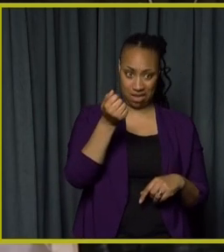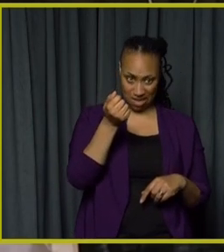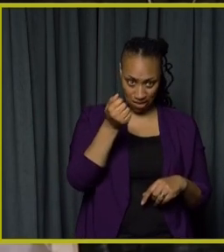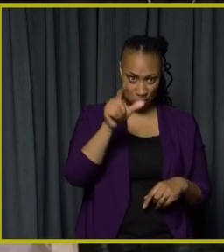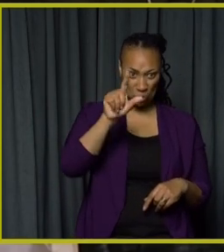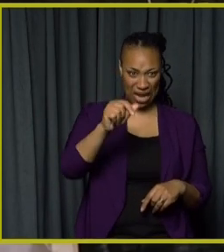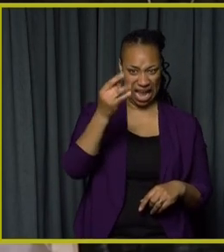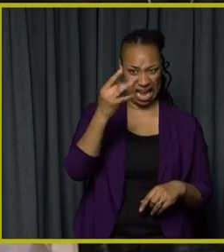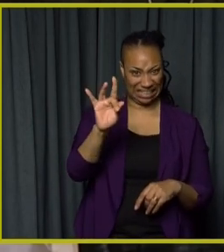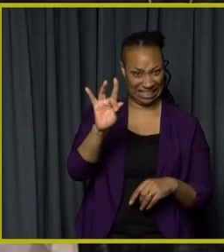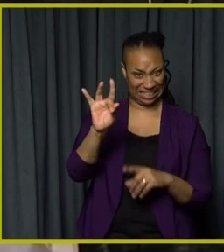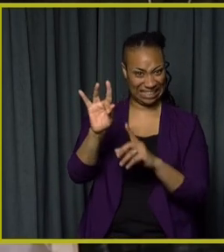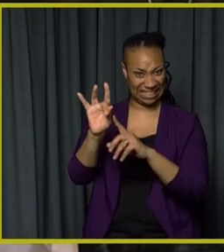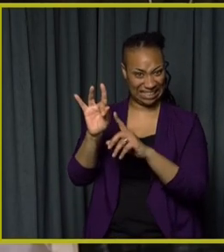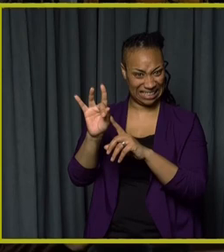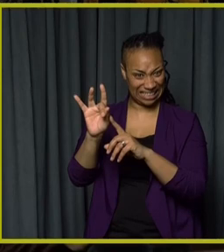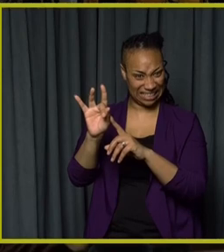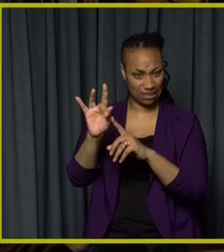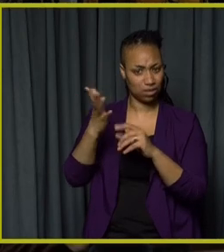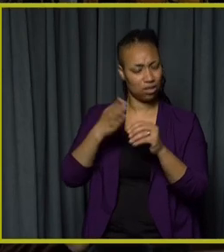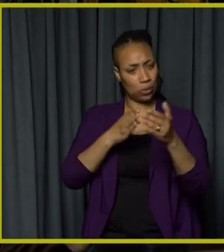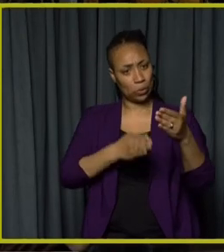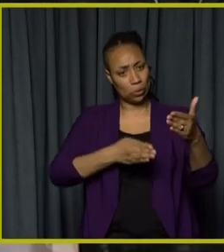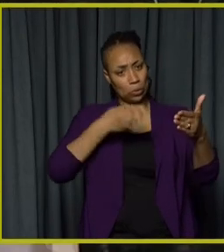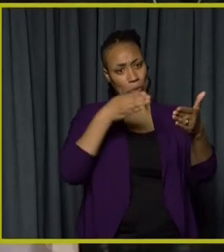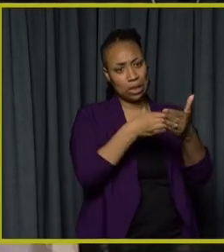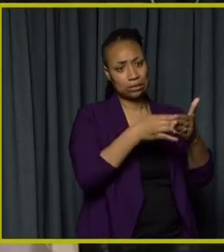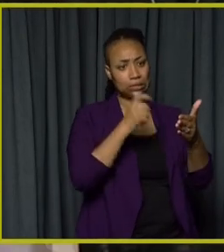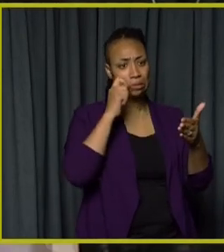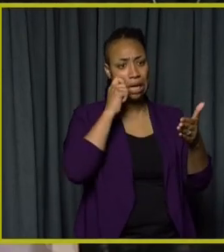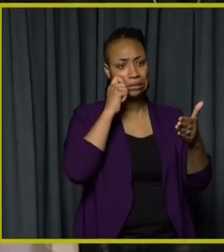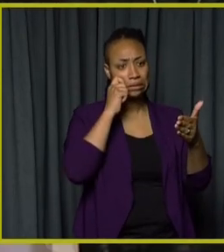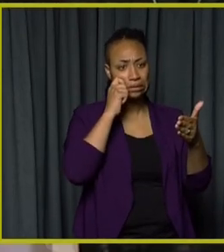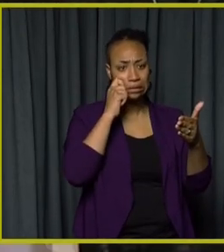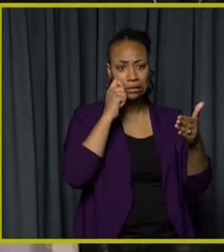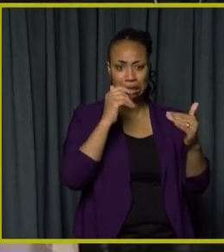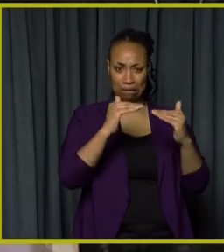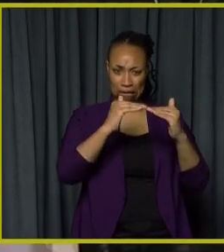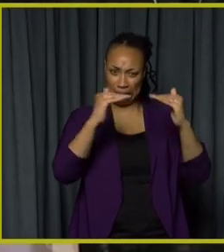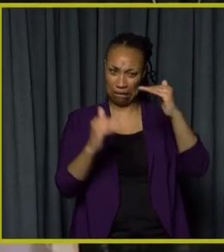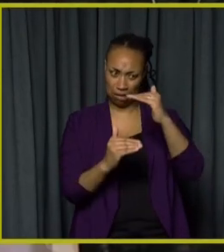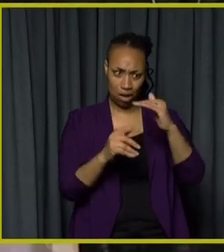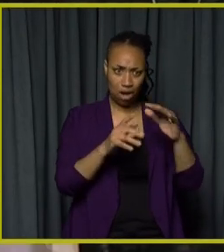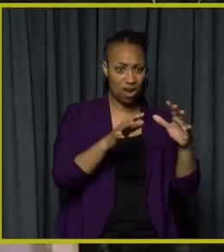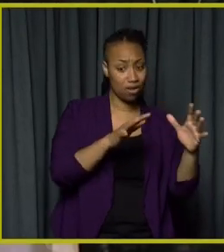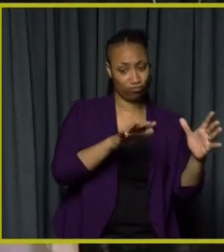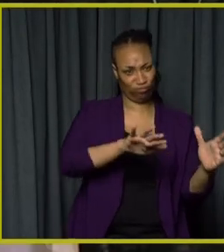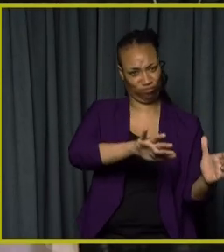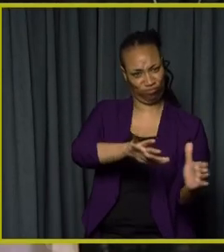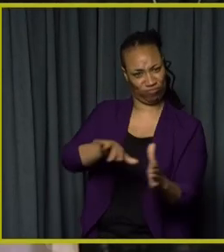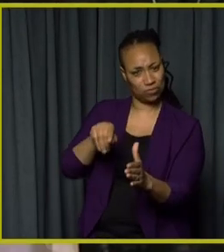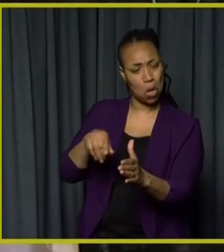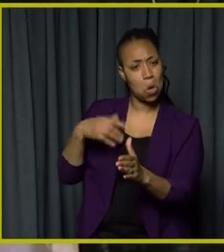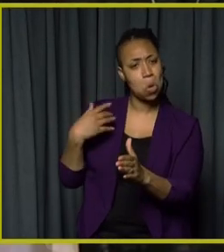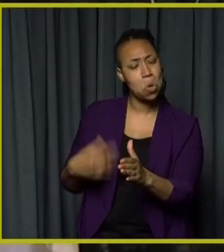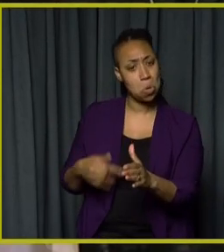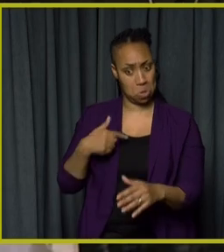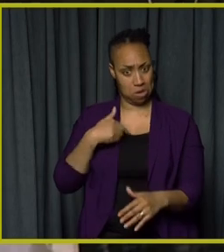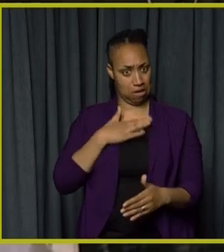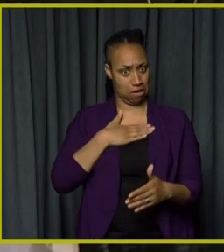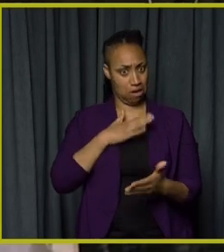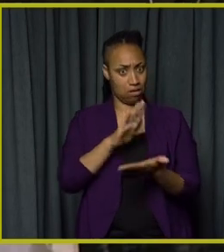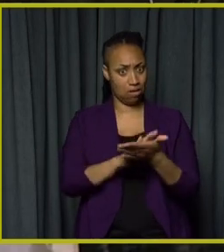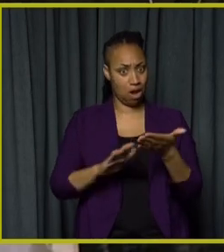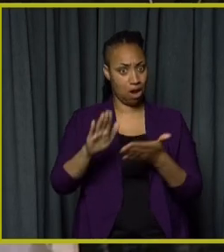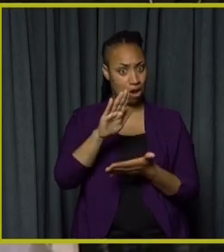for racial and partisan gerrymandering. My own campus, North Carolina A&T, has become a prominent victim